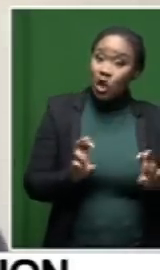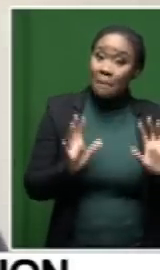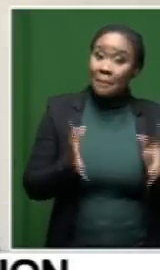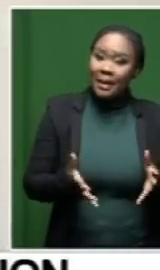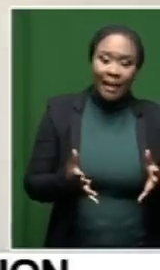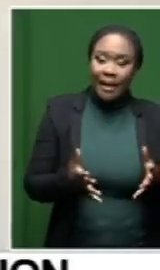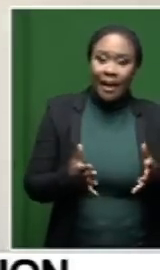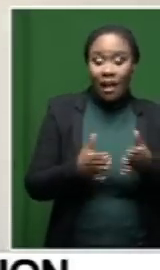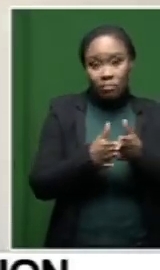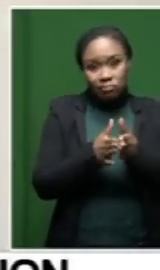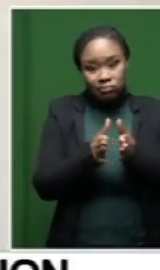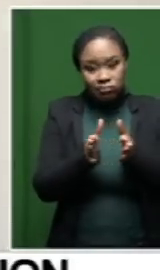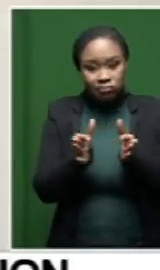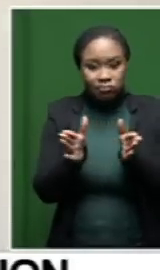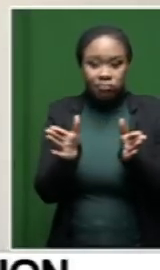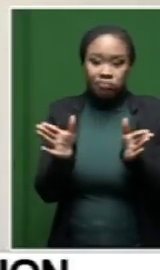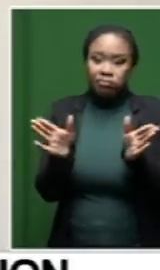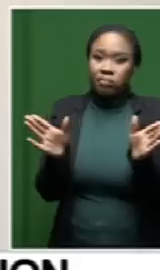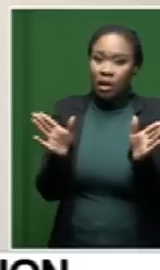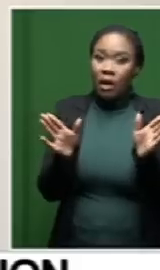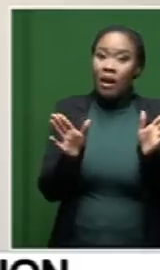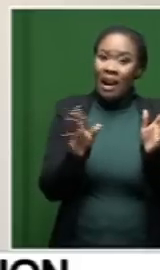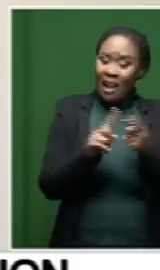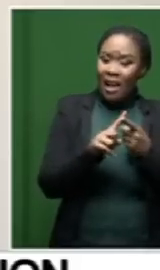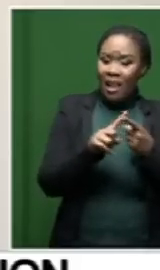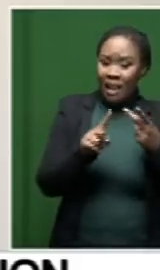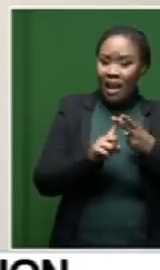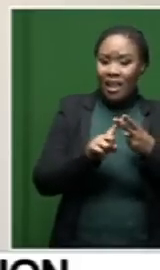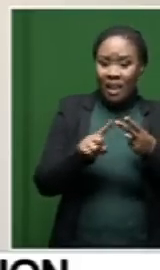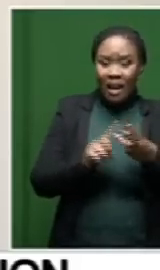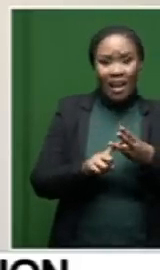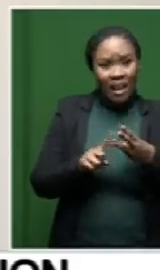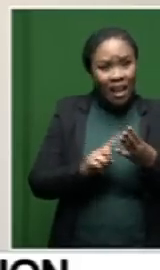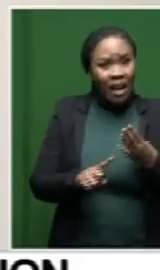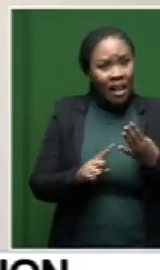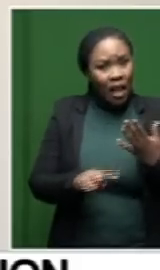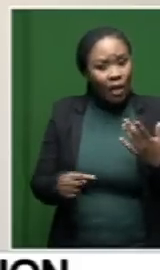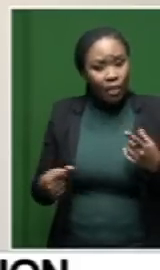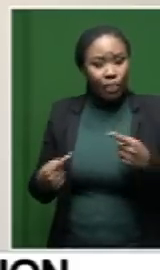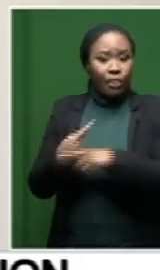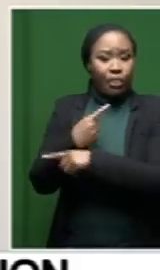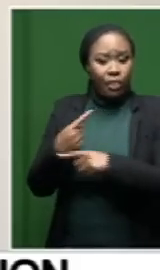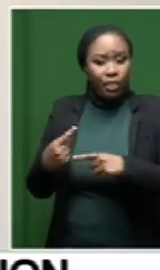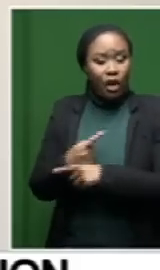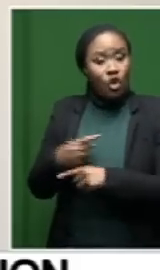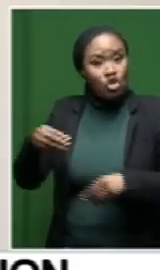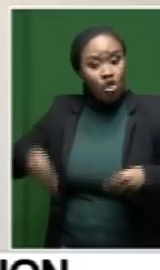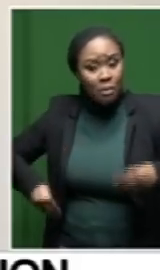to consider virtually each and every act of malfeasance and